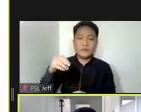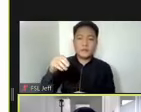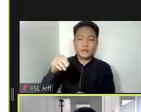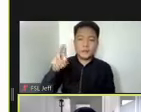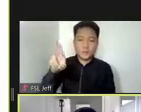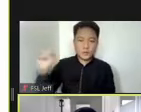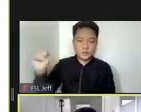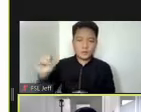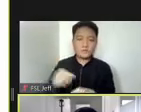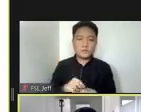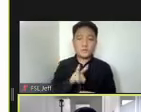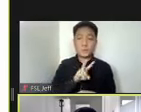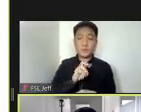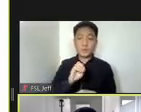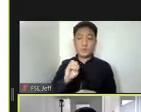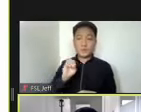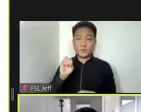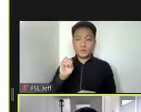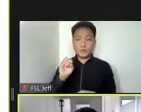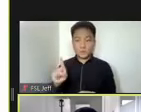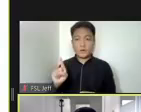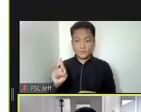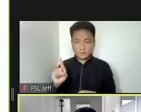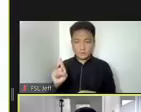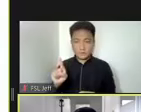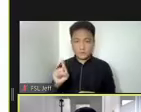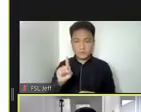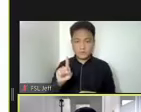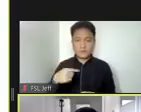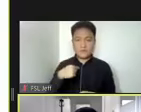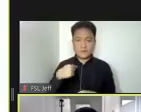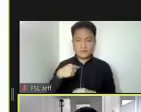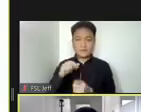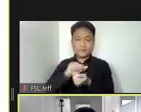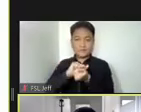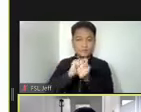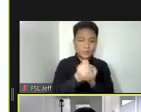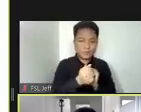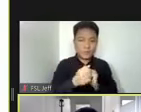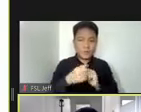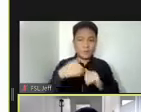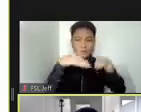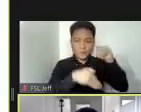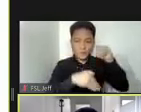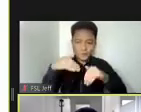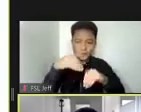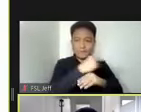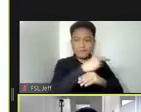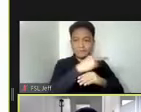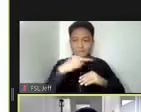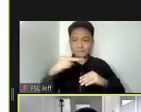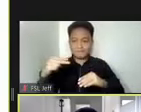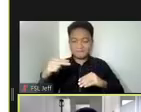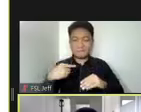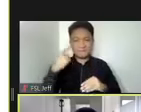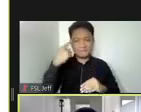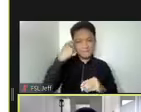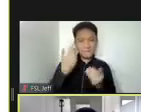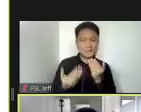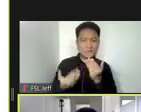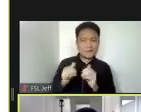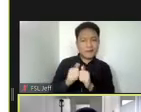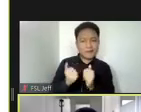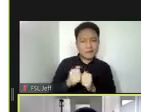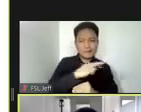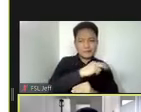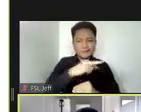Swimming. Maybe you will wonder, how can I swim? I only have one leg. But again, remember, I still have two hands, the left and the right. And